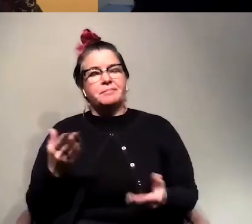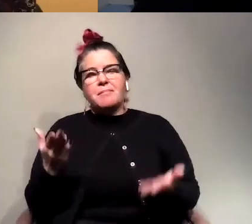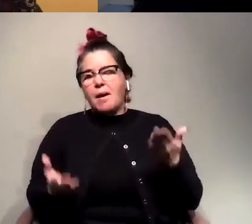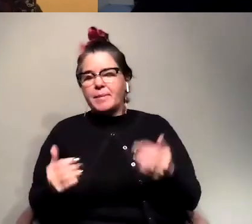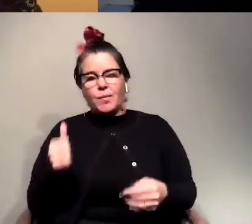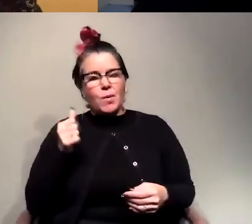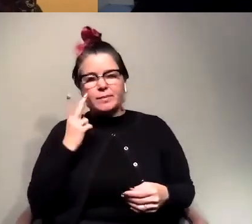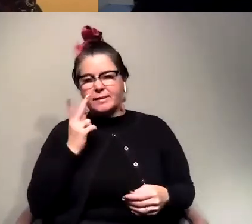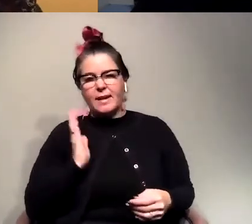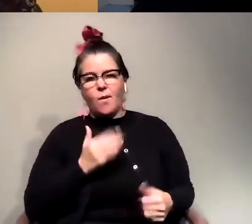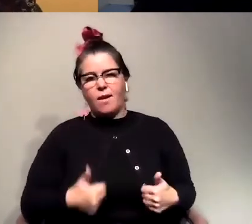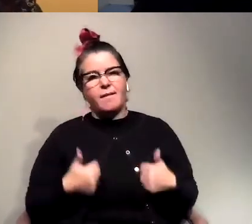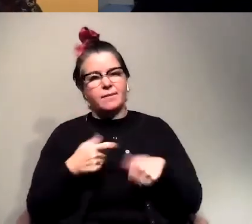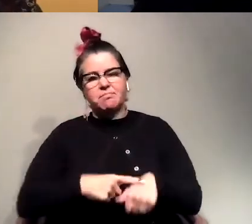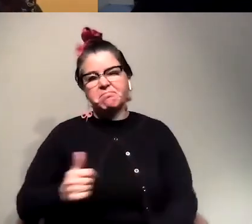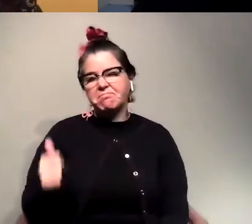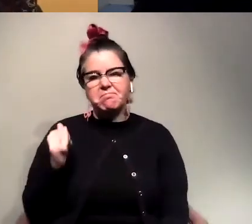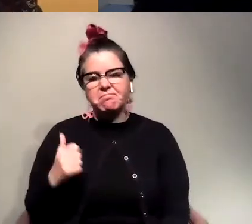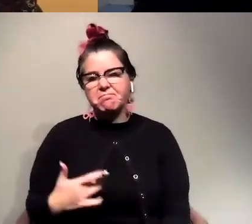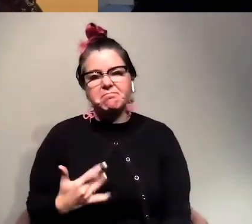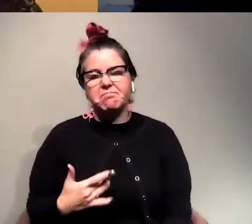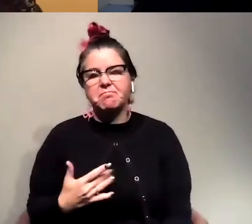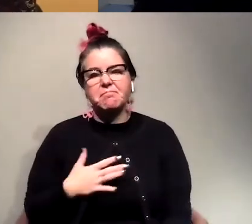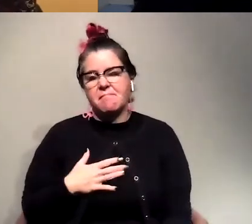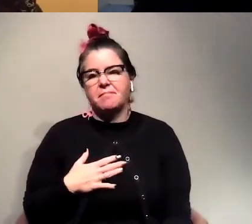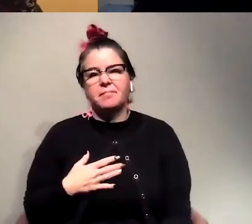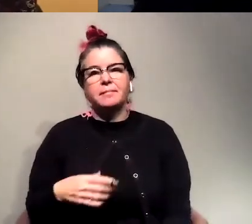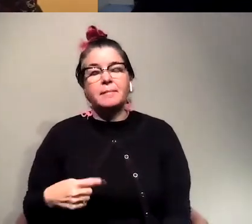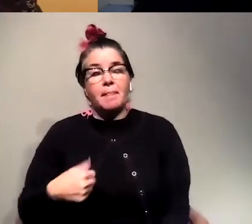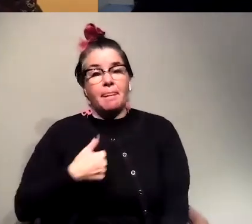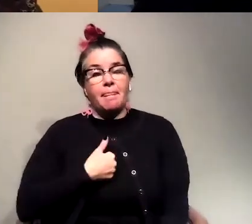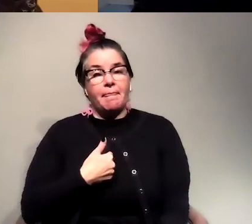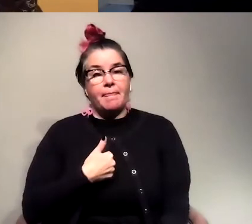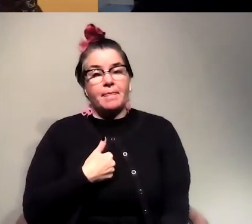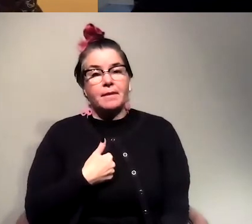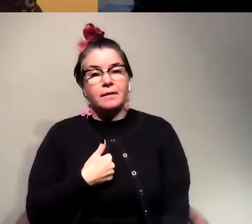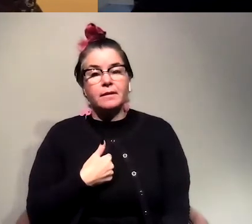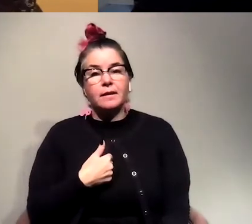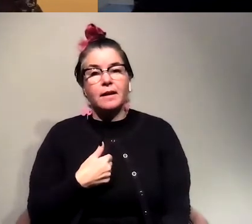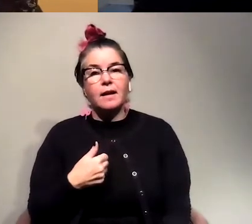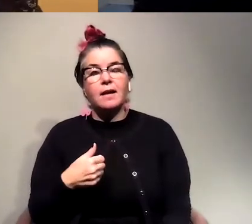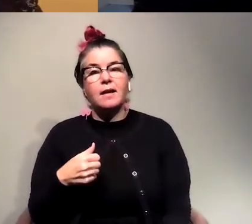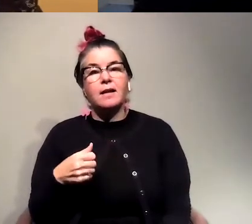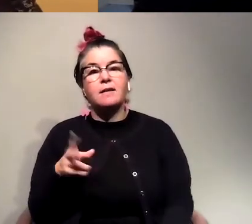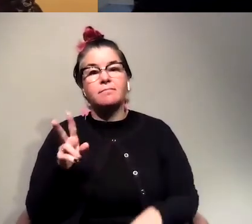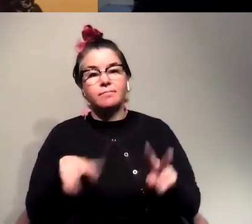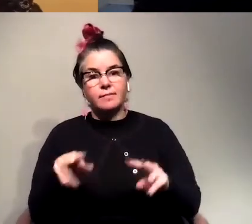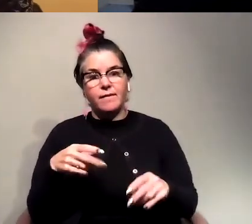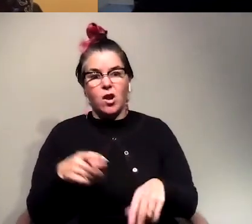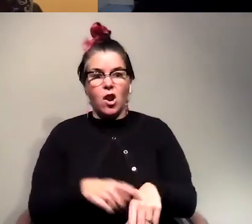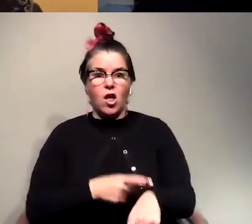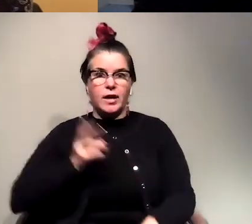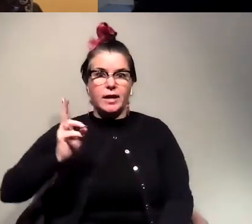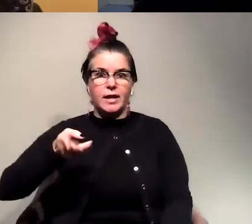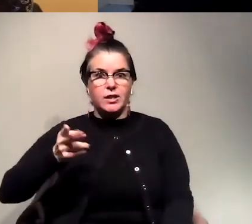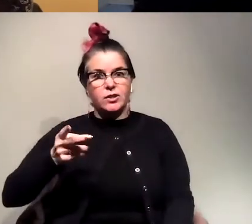won't see it in our lifetime is because I see that we have a long history of thinking that